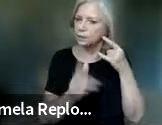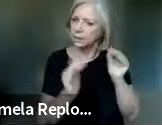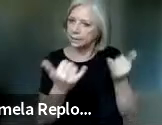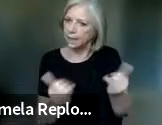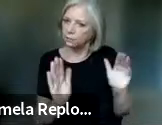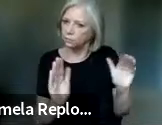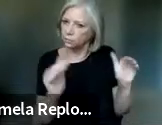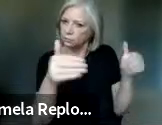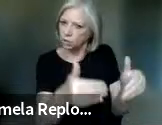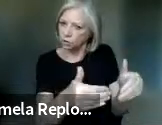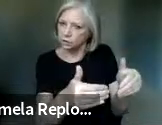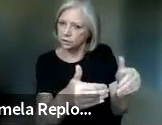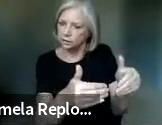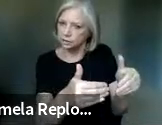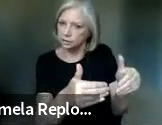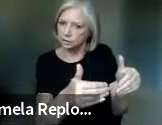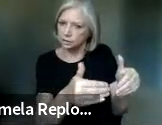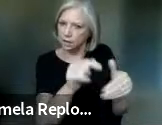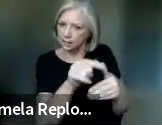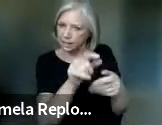those if we can.